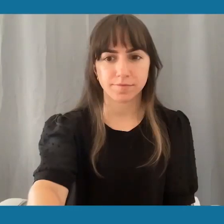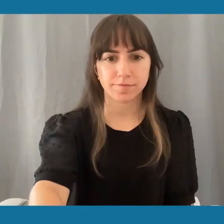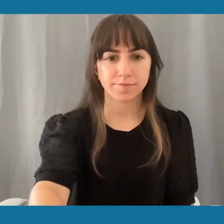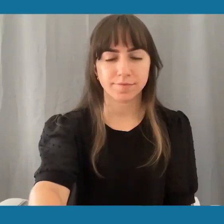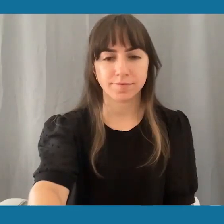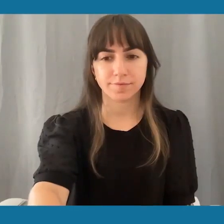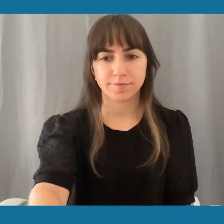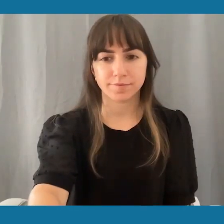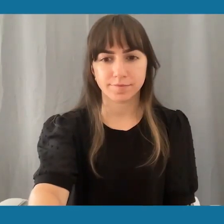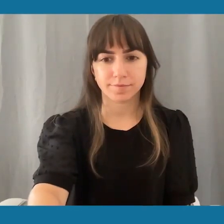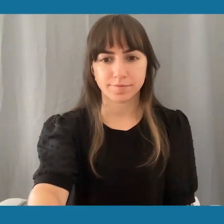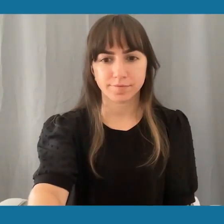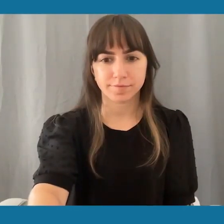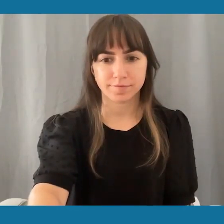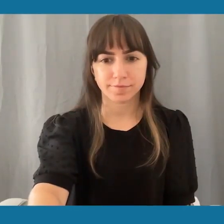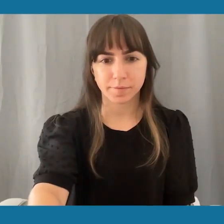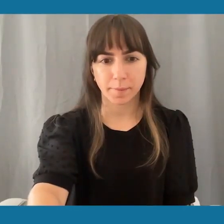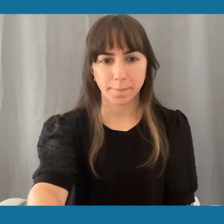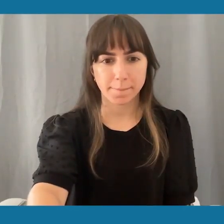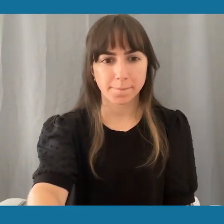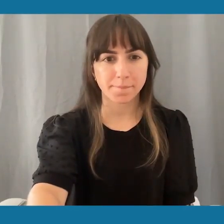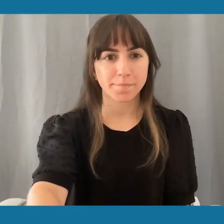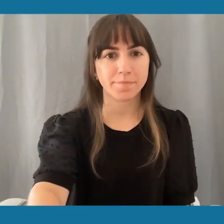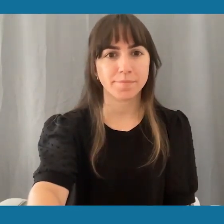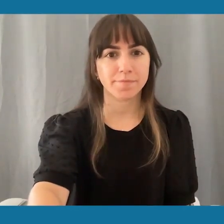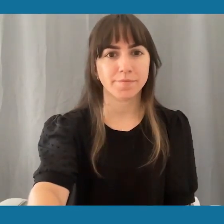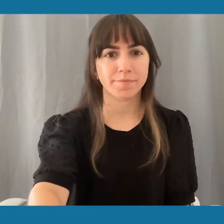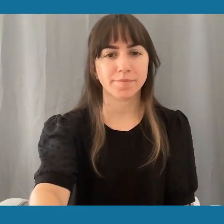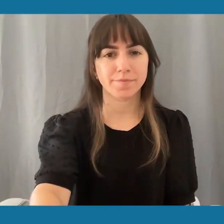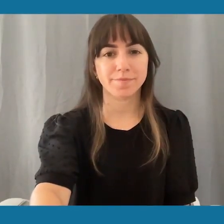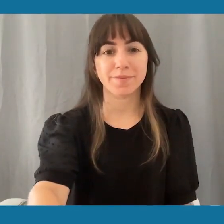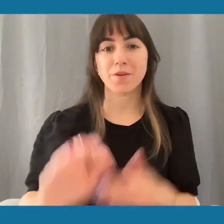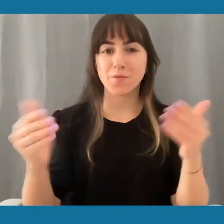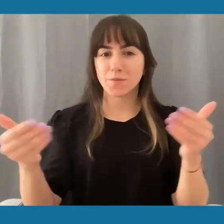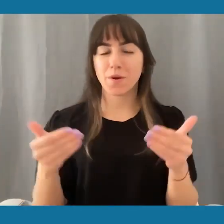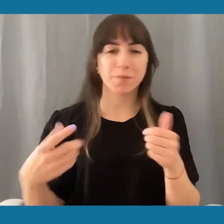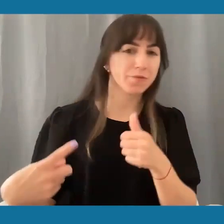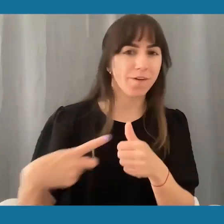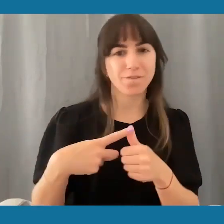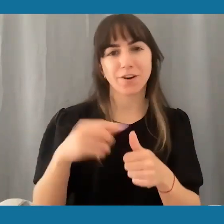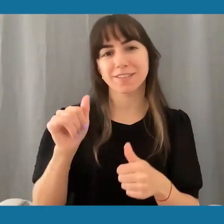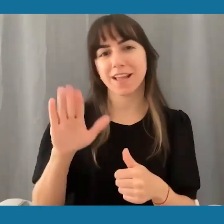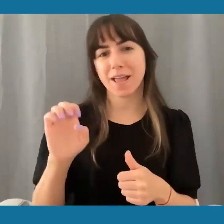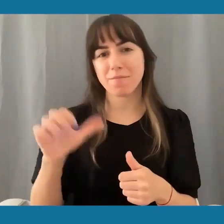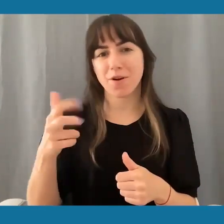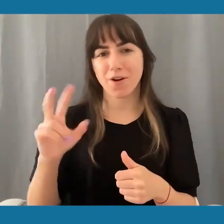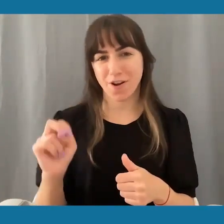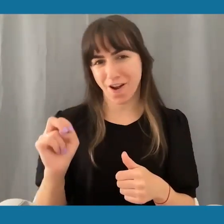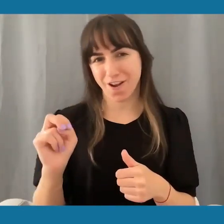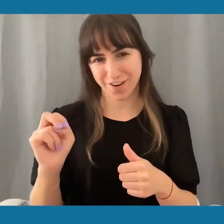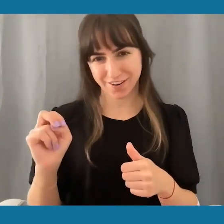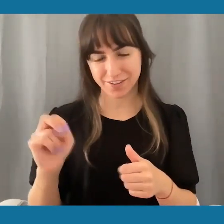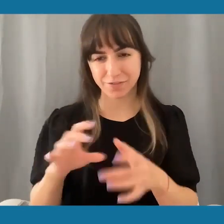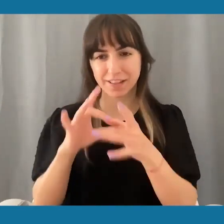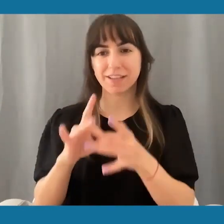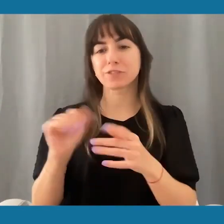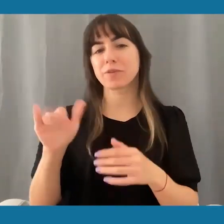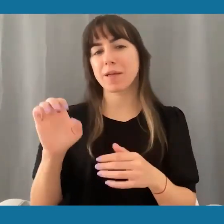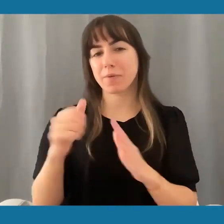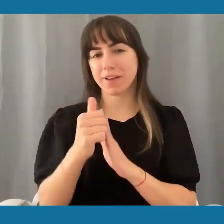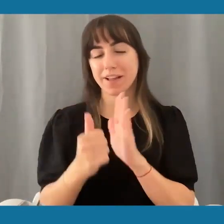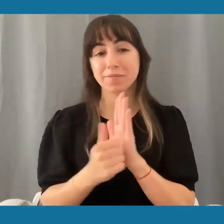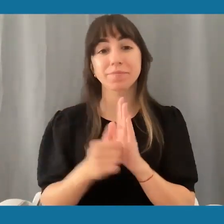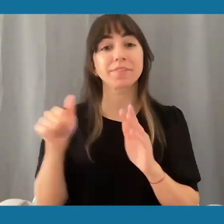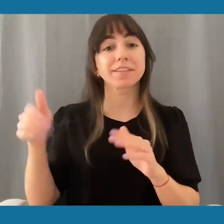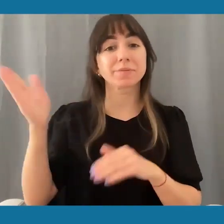Welcome to our first AbleCon session, an overview of Able accounts. Following my presentation on Able United, I'll have the pleasure of speaking to one of